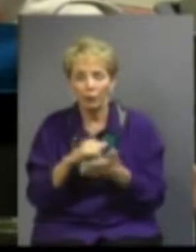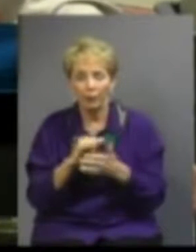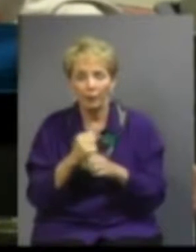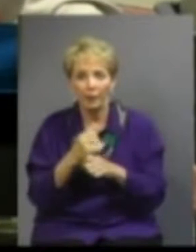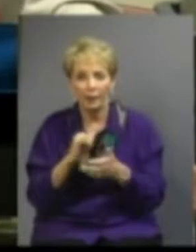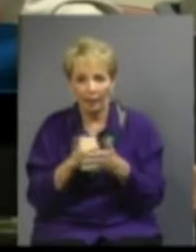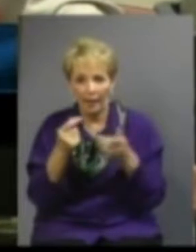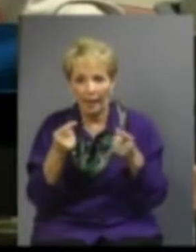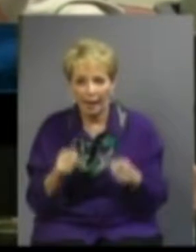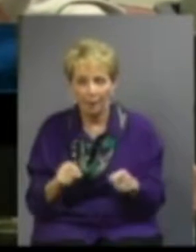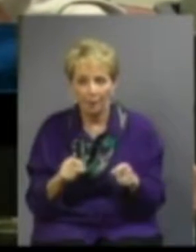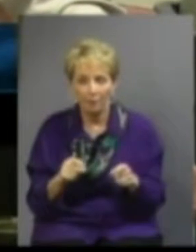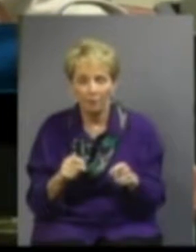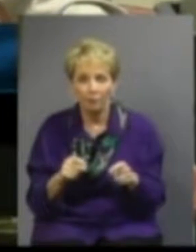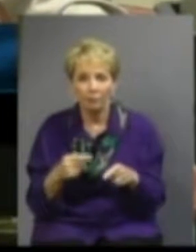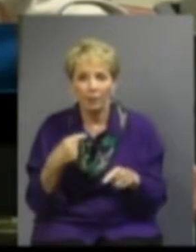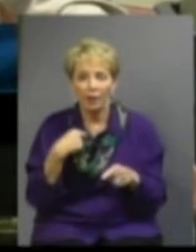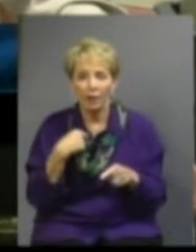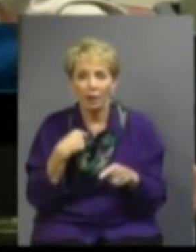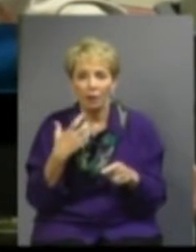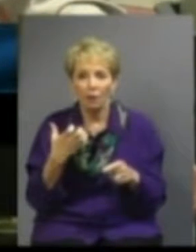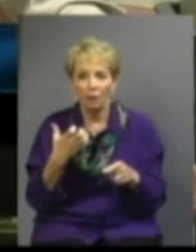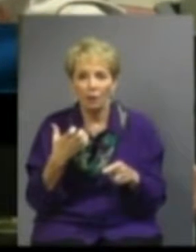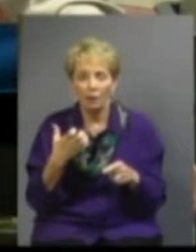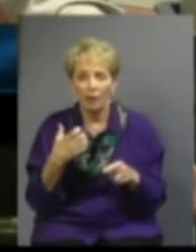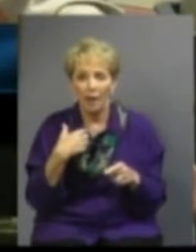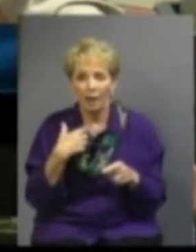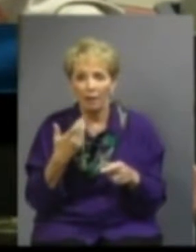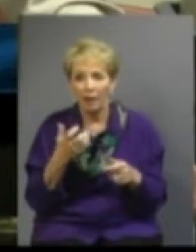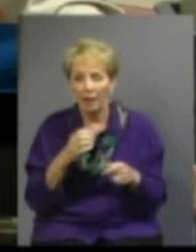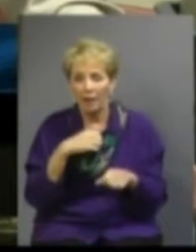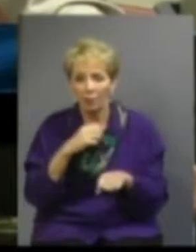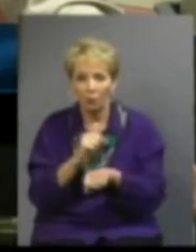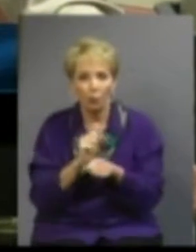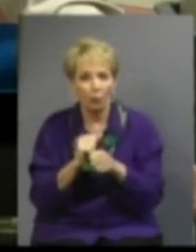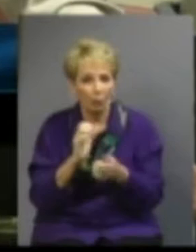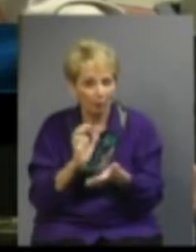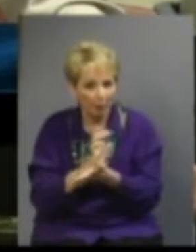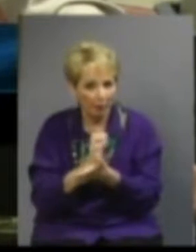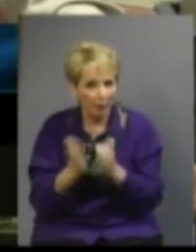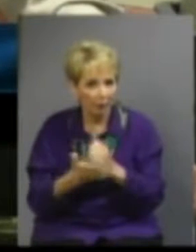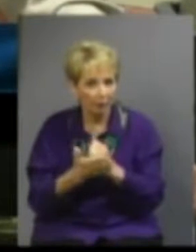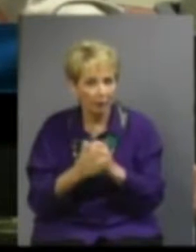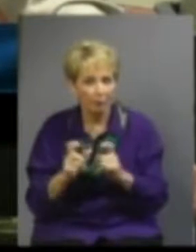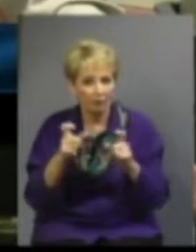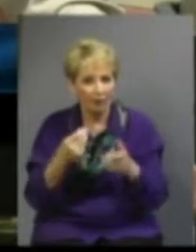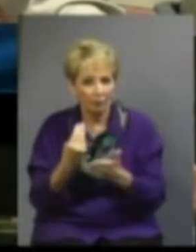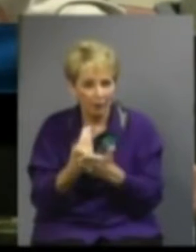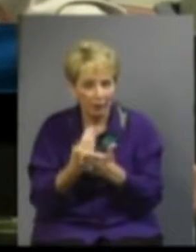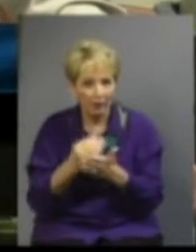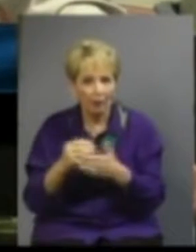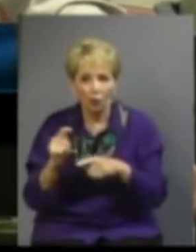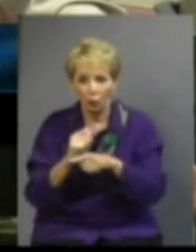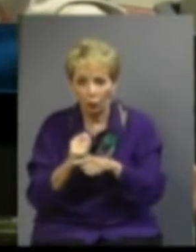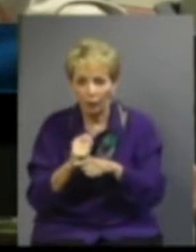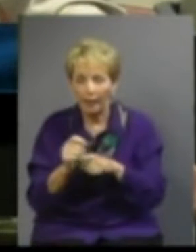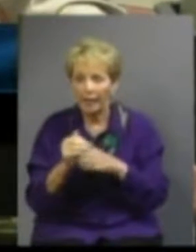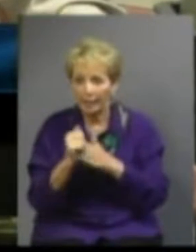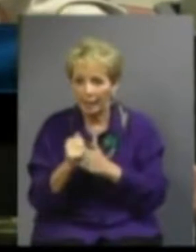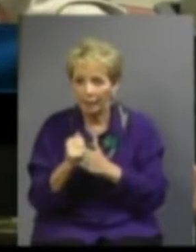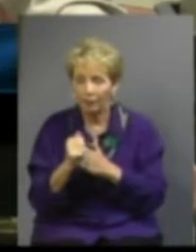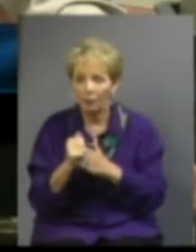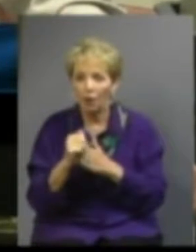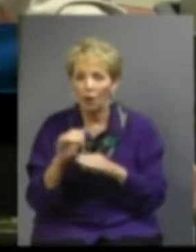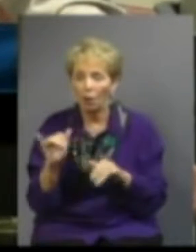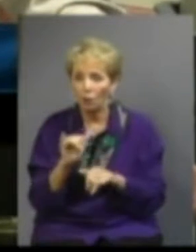happen. I'm just one of the little paper pushers in City Hall that help provide the funds, help provide the training and the guidance. And